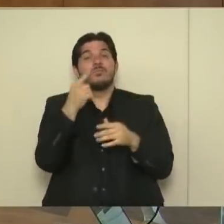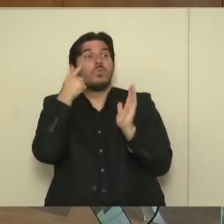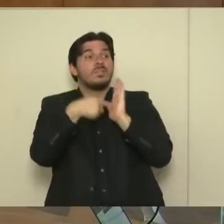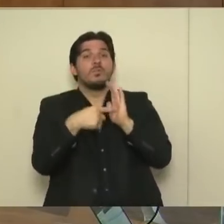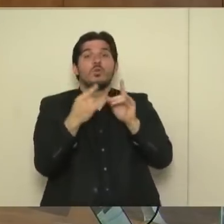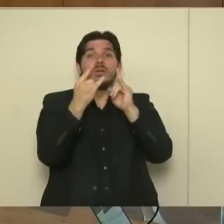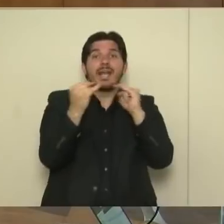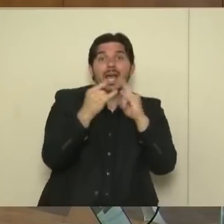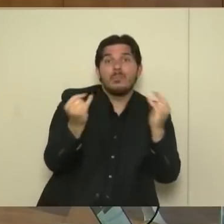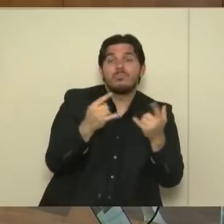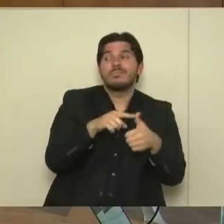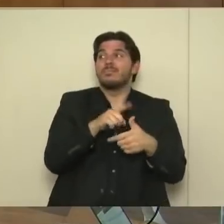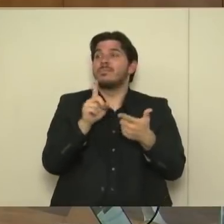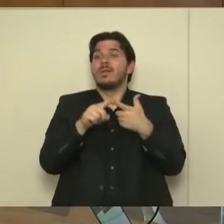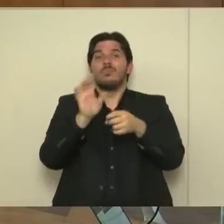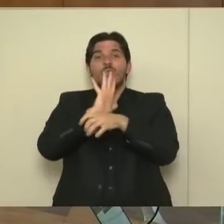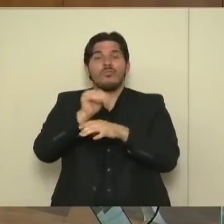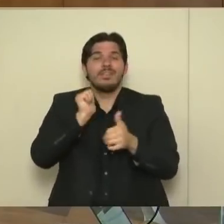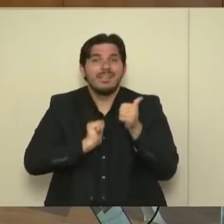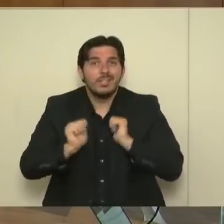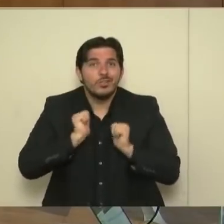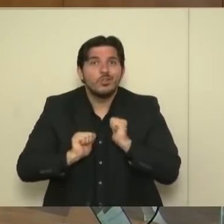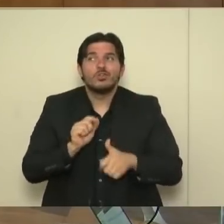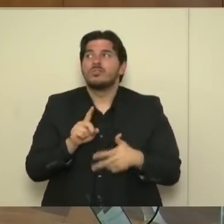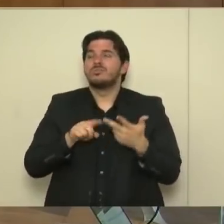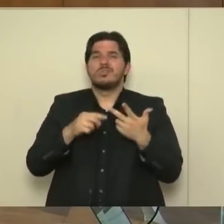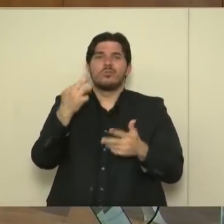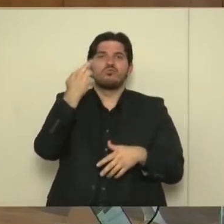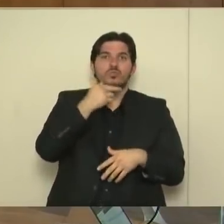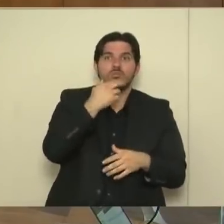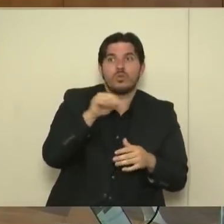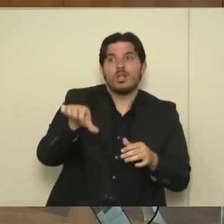movie theaters, further opening restaurants, entertainment